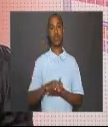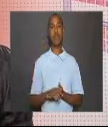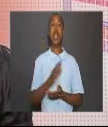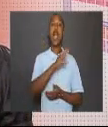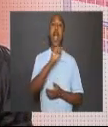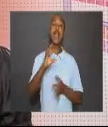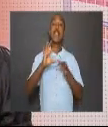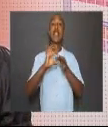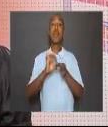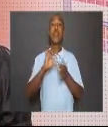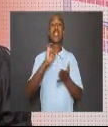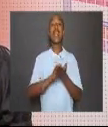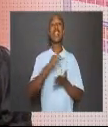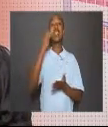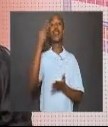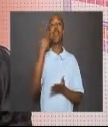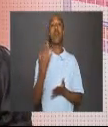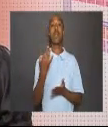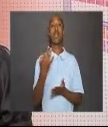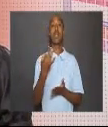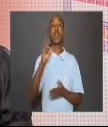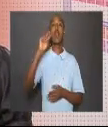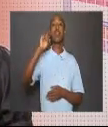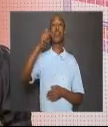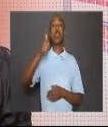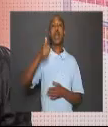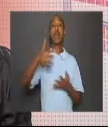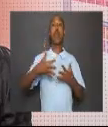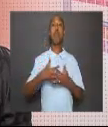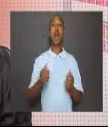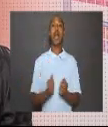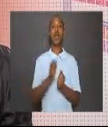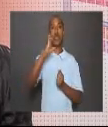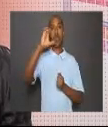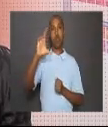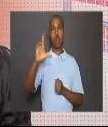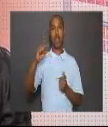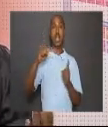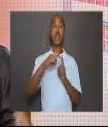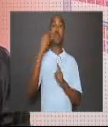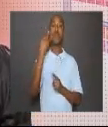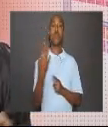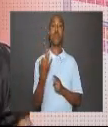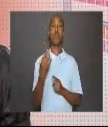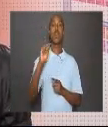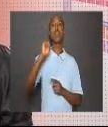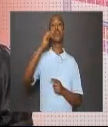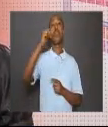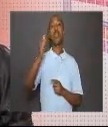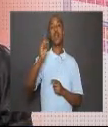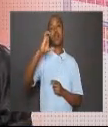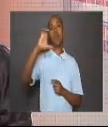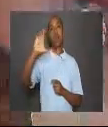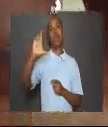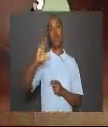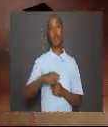the bond that is formed when sodium combines with chlorine to form sodium chloride?